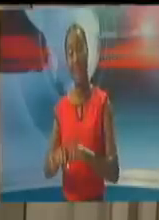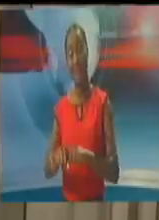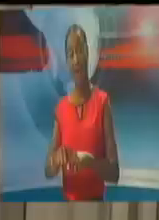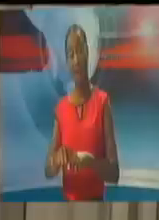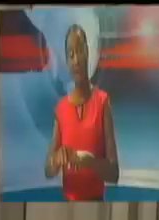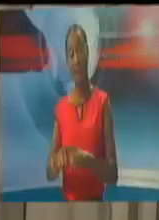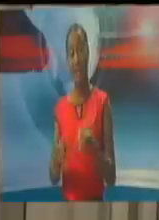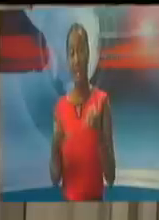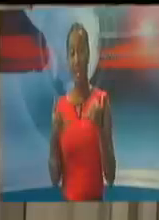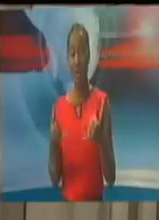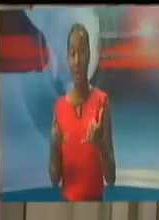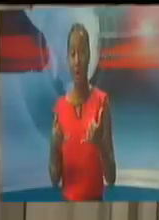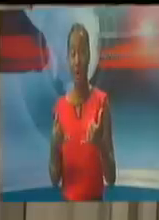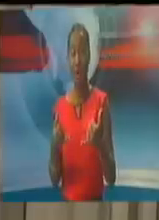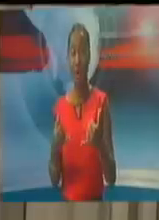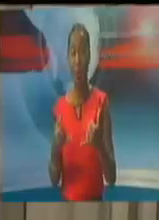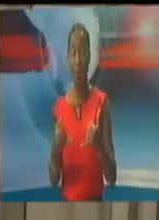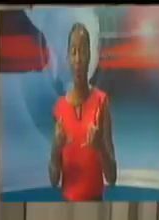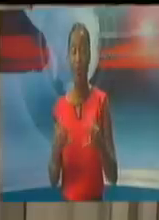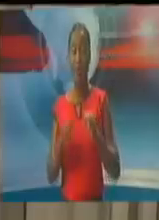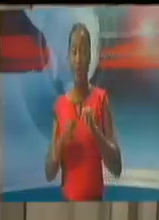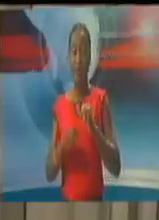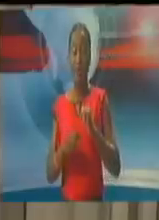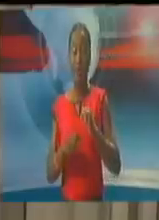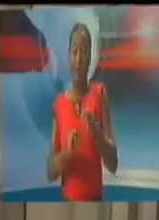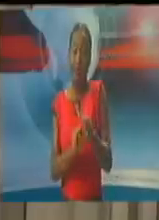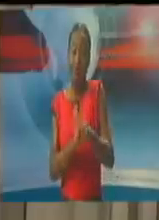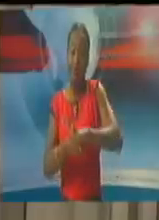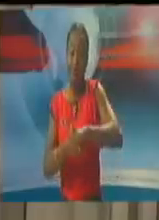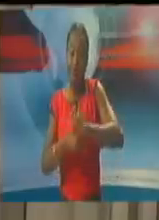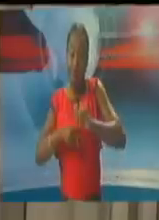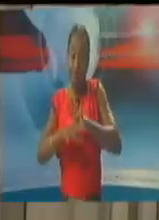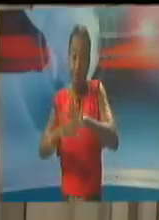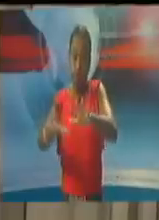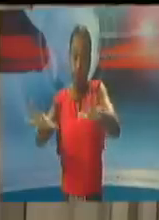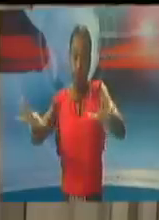the global pandemic that is COVID-19.